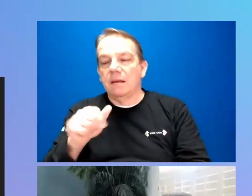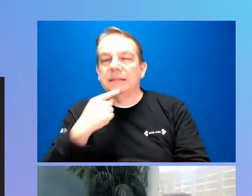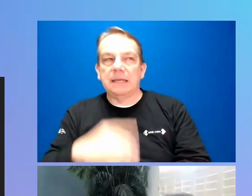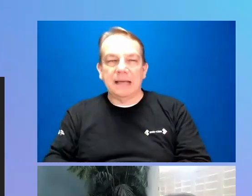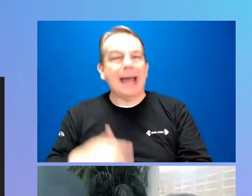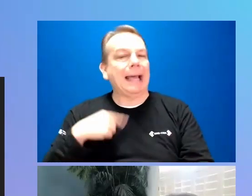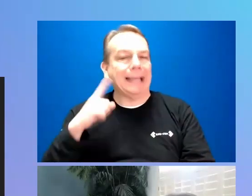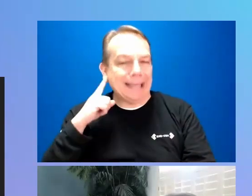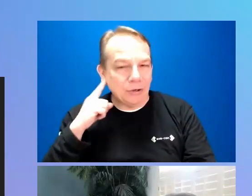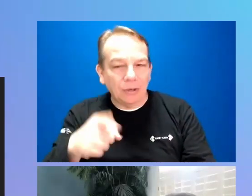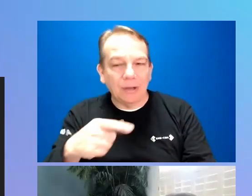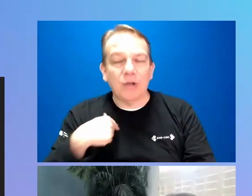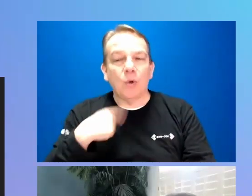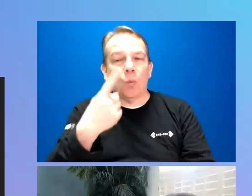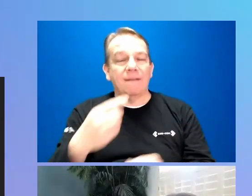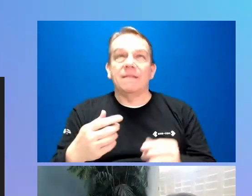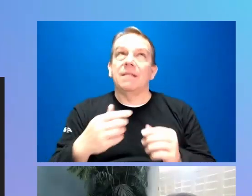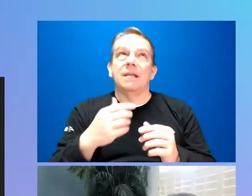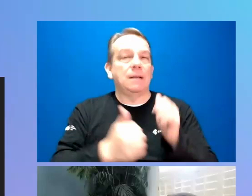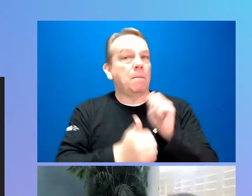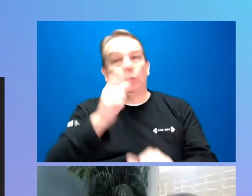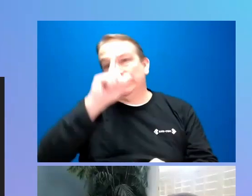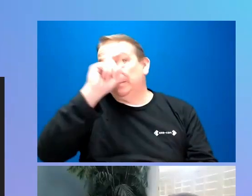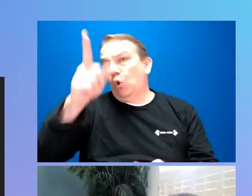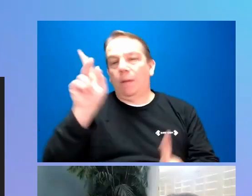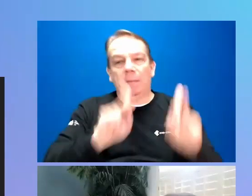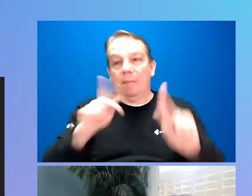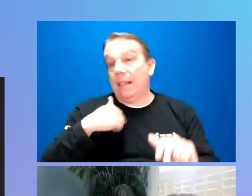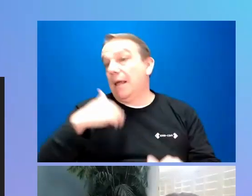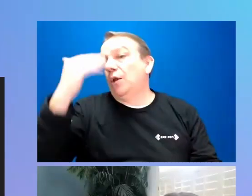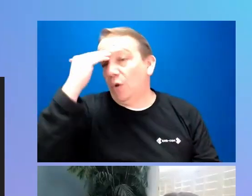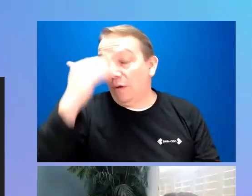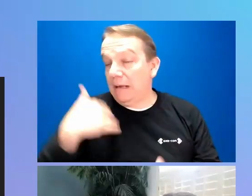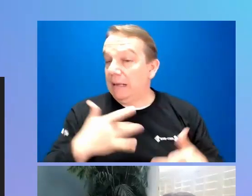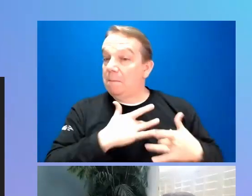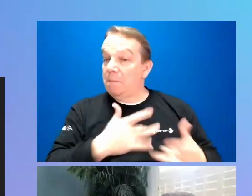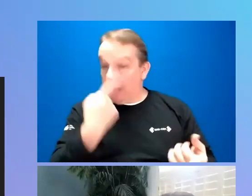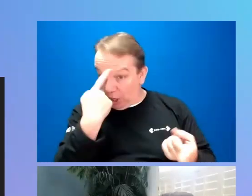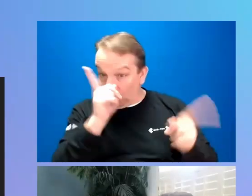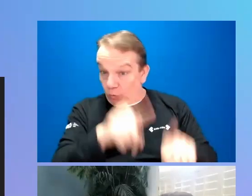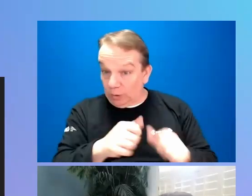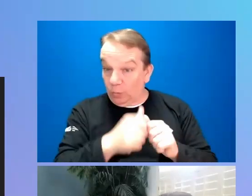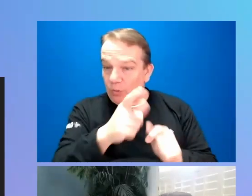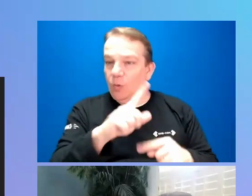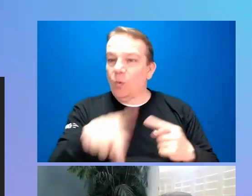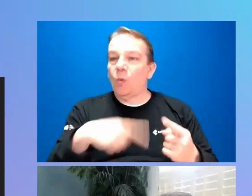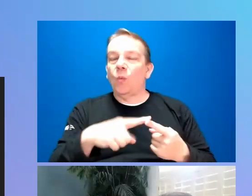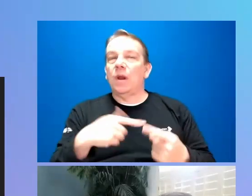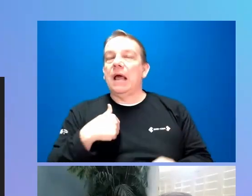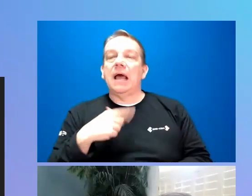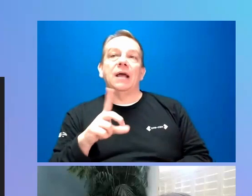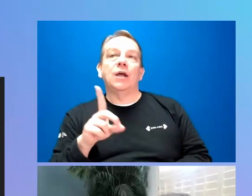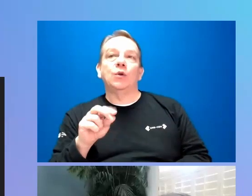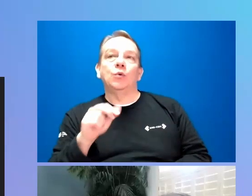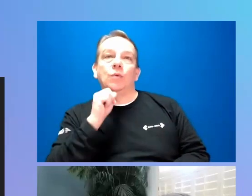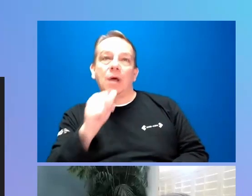the smartest human beings I know, and I usually agree with you, and when I don't, it's because you often know something